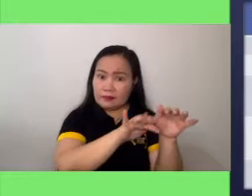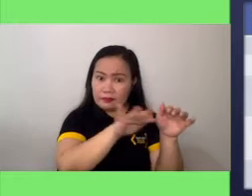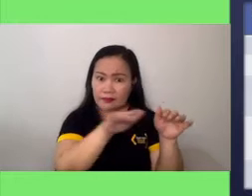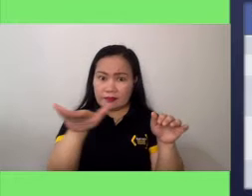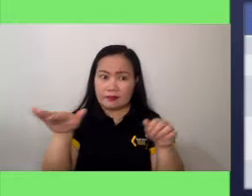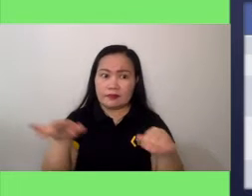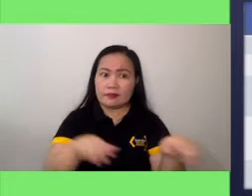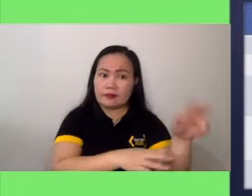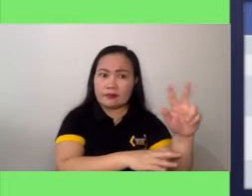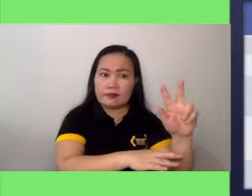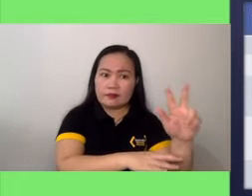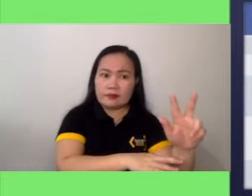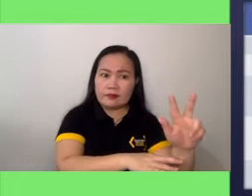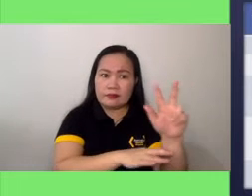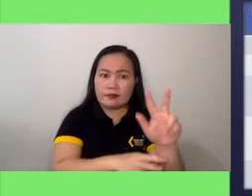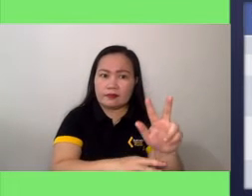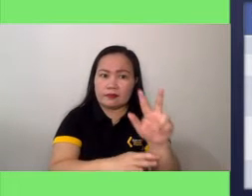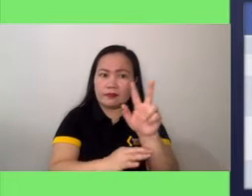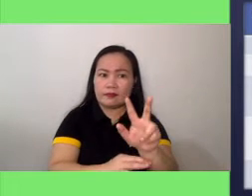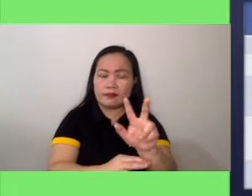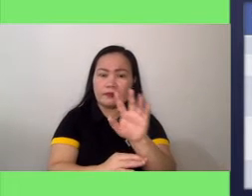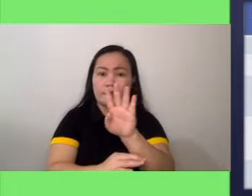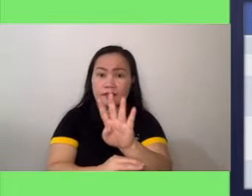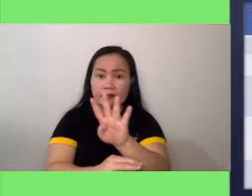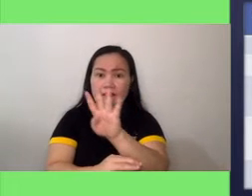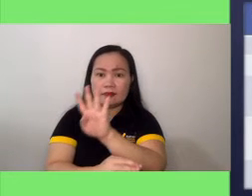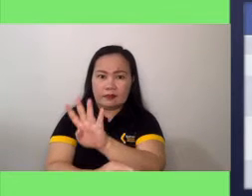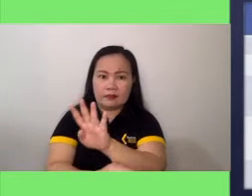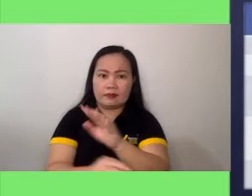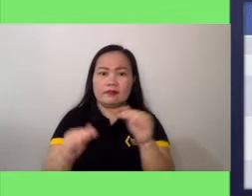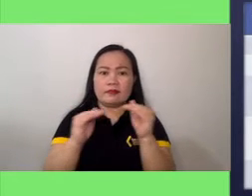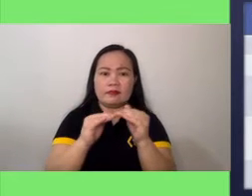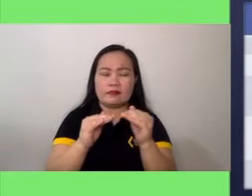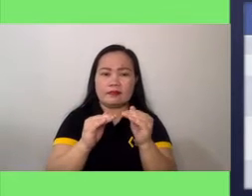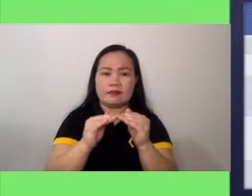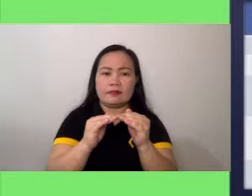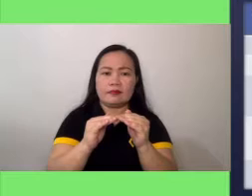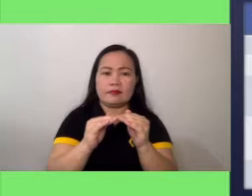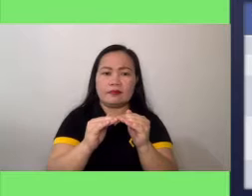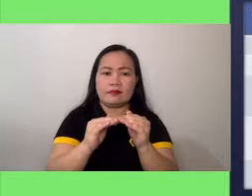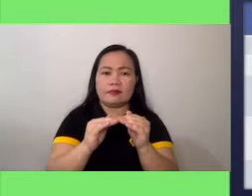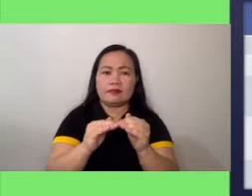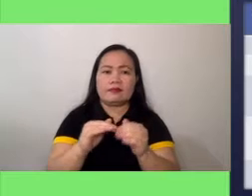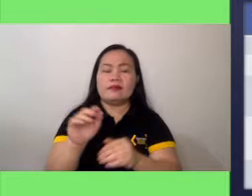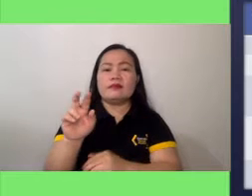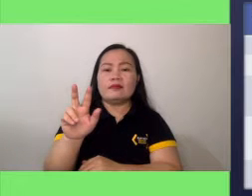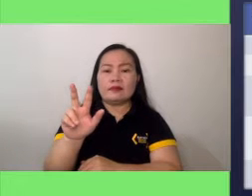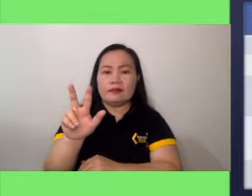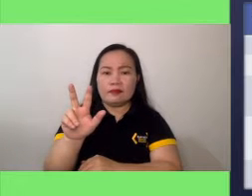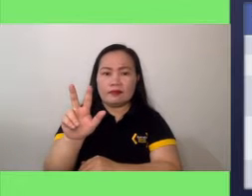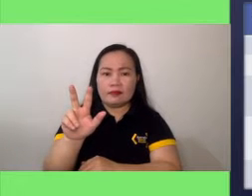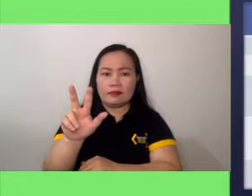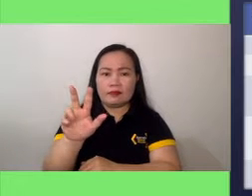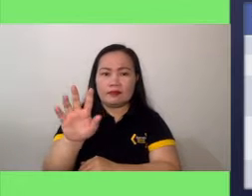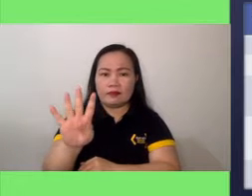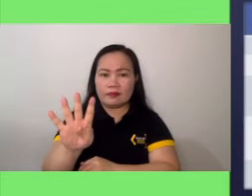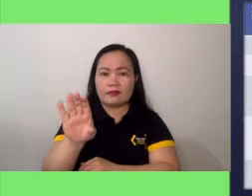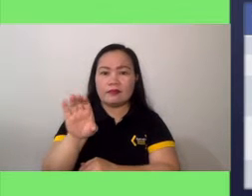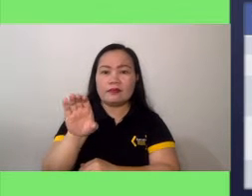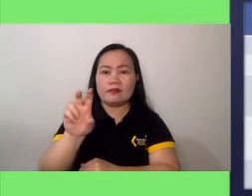3 times 3, 9 times 3, 27. And then 4 times 4, 16. So 27 times 16, that